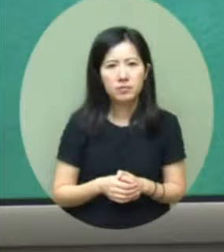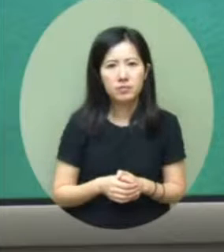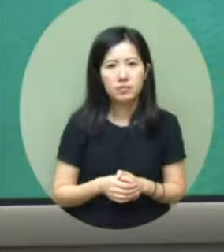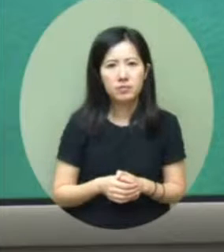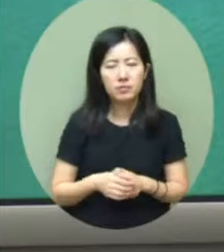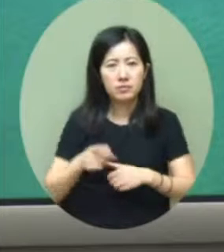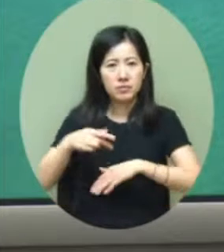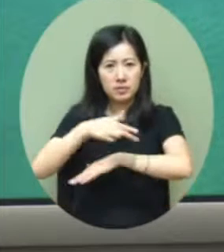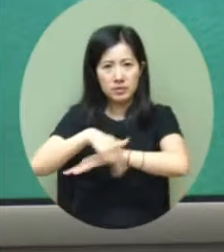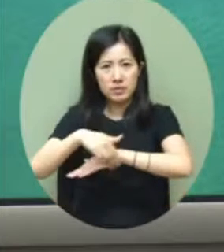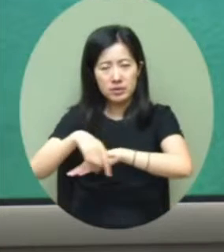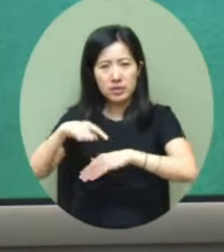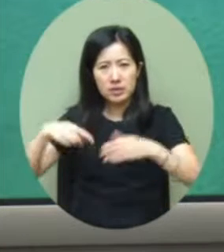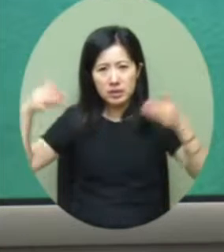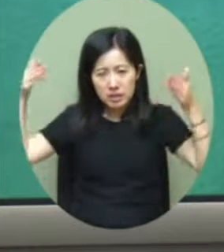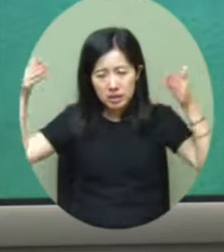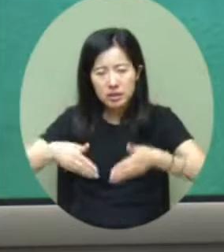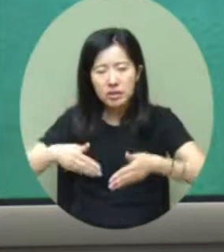Board